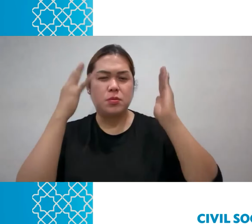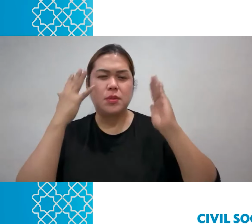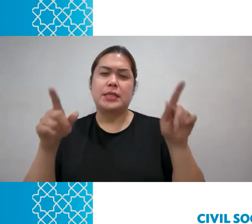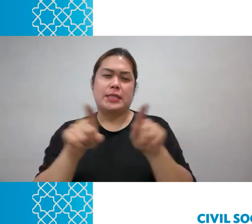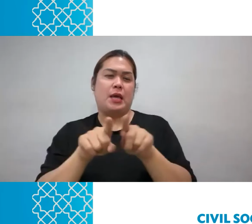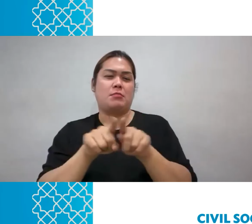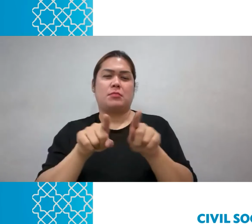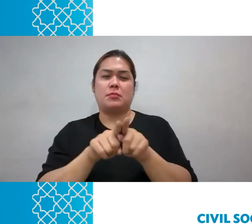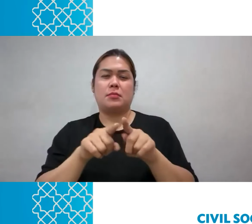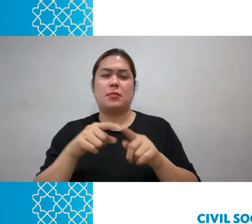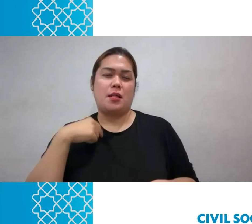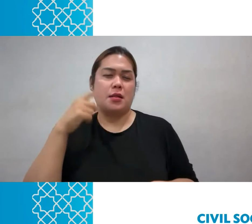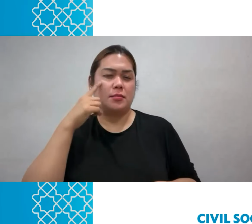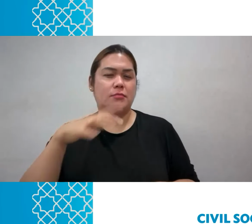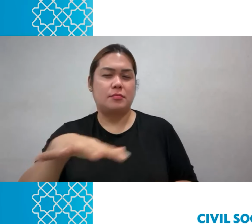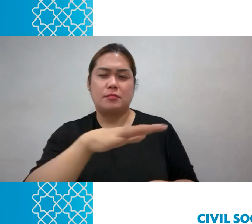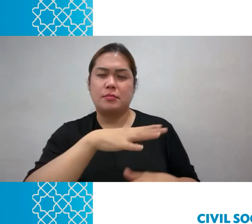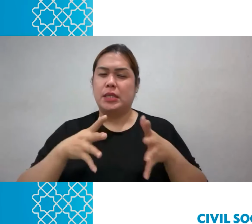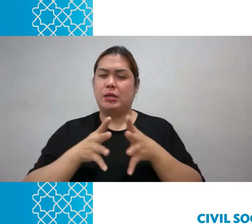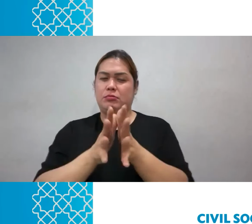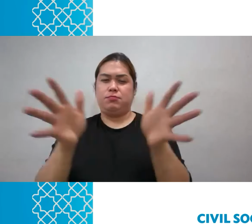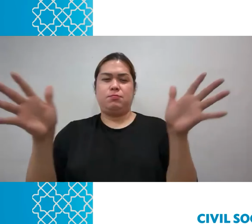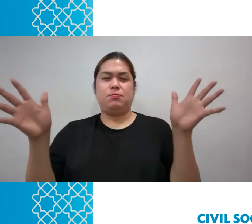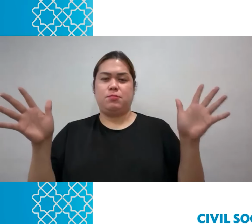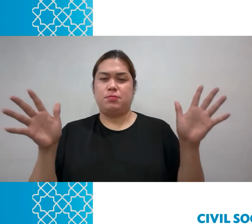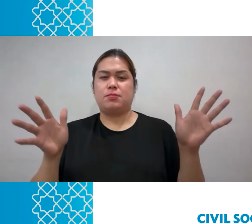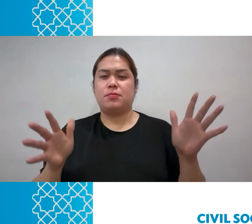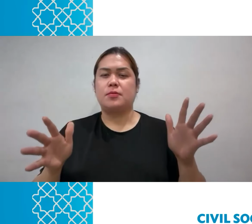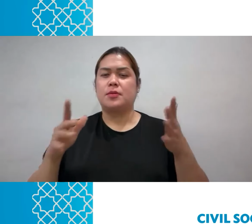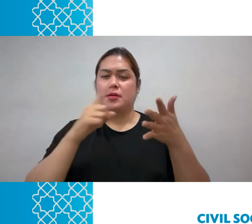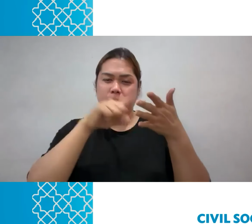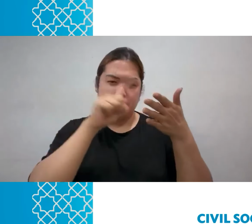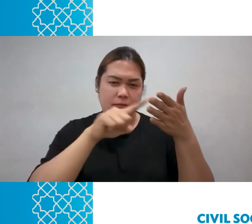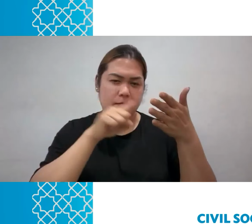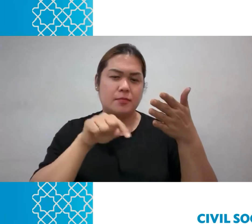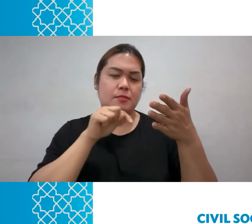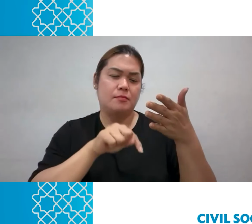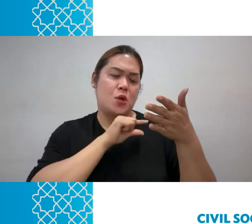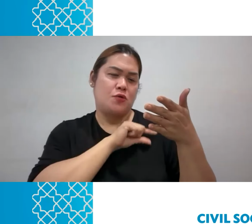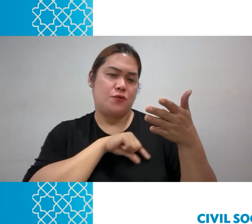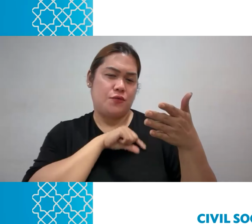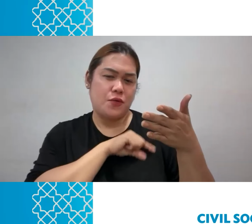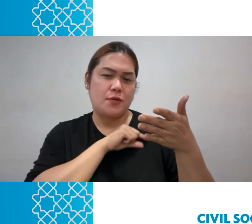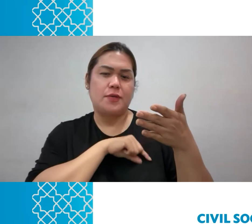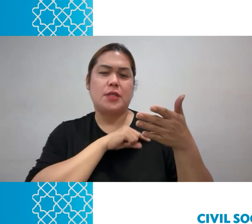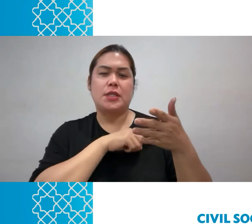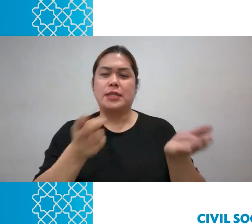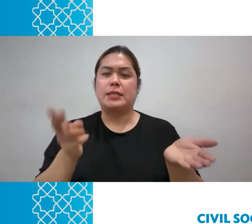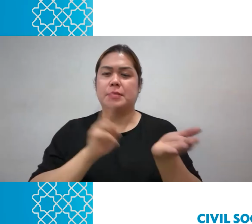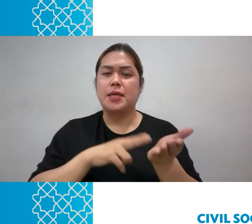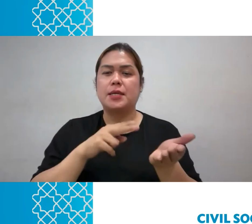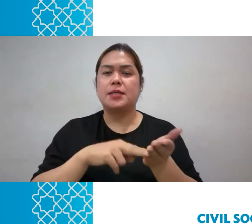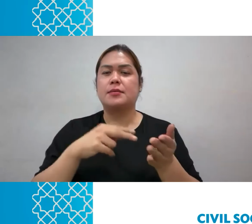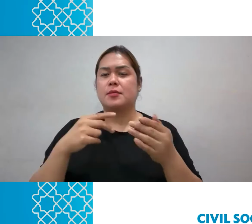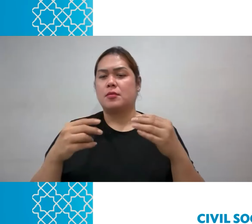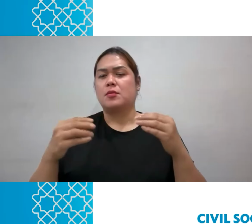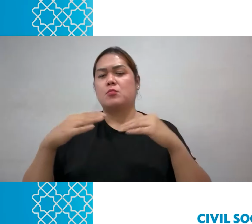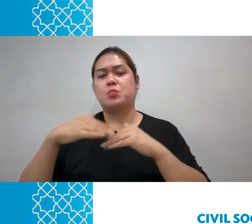wide range of, criteria, but that would apply more rigorously in those